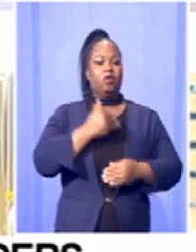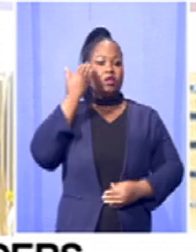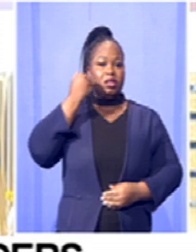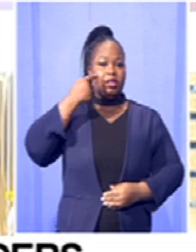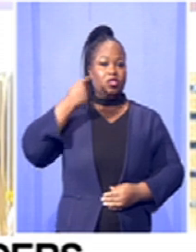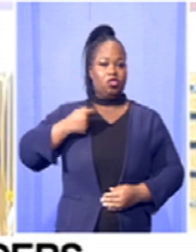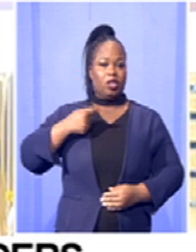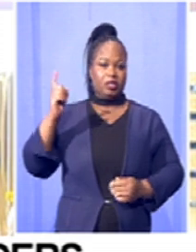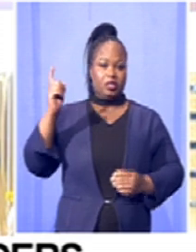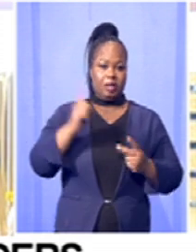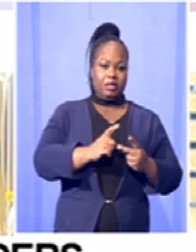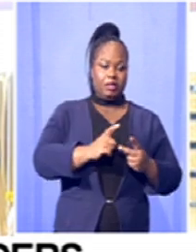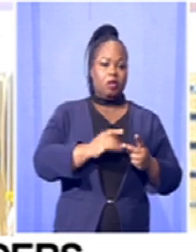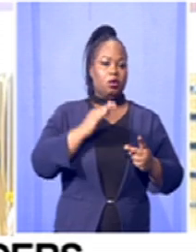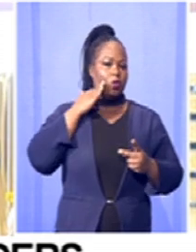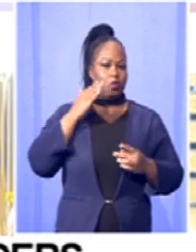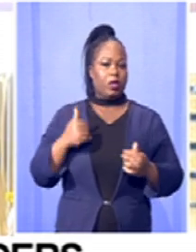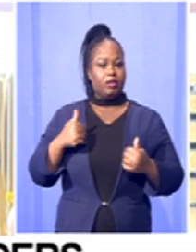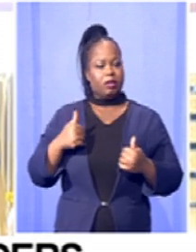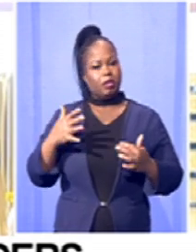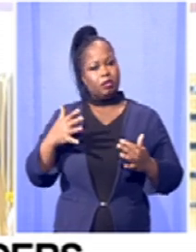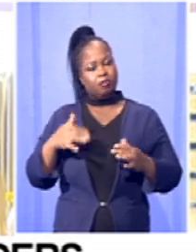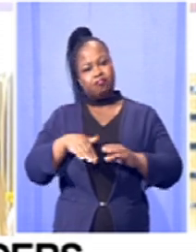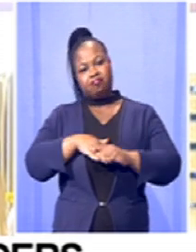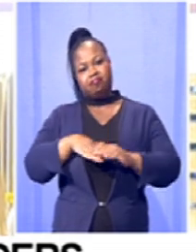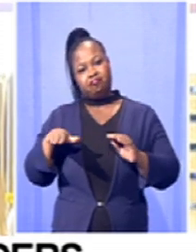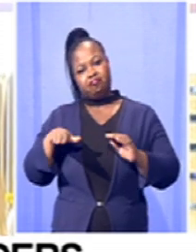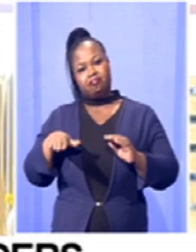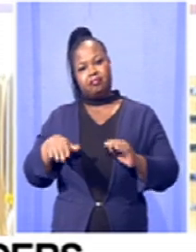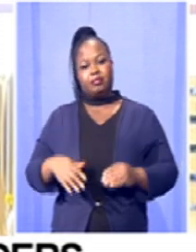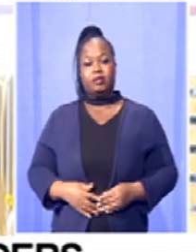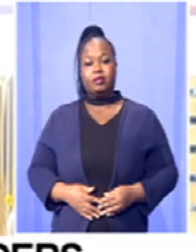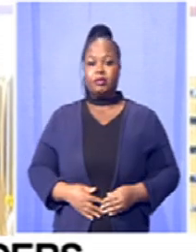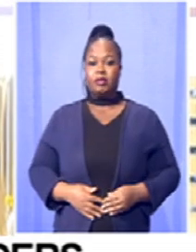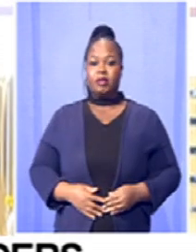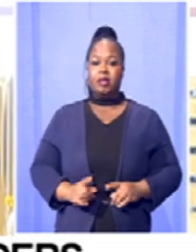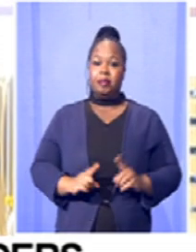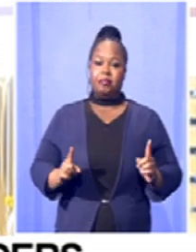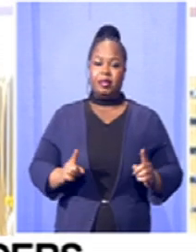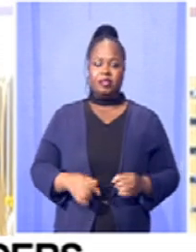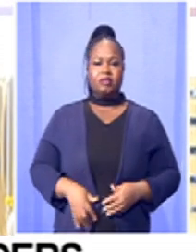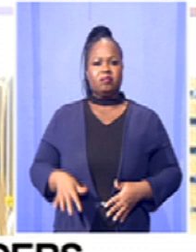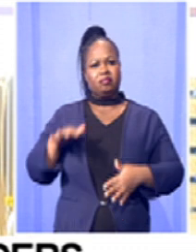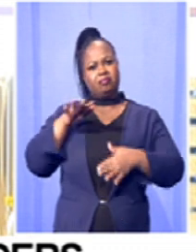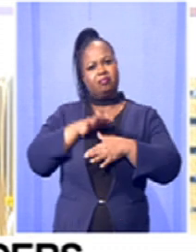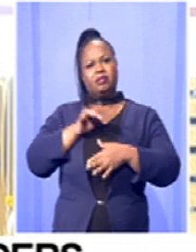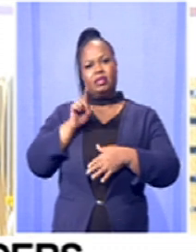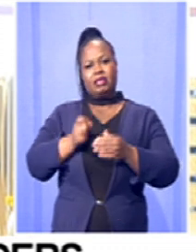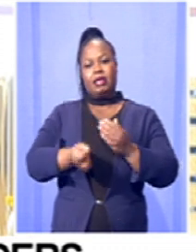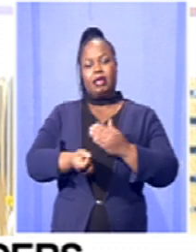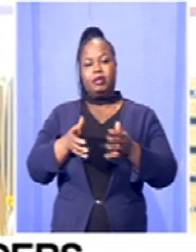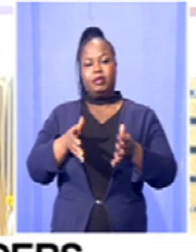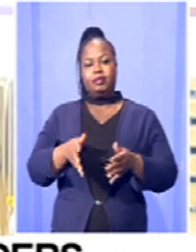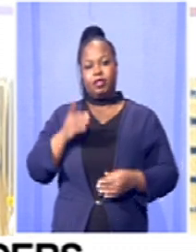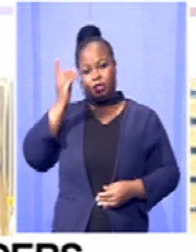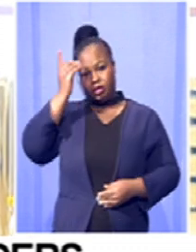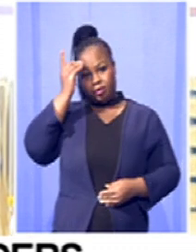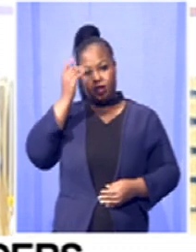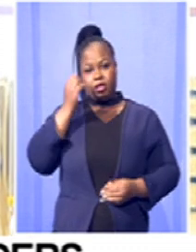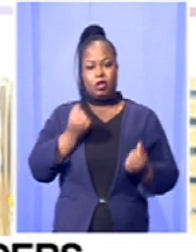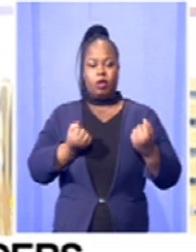in, and also when the judge exits the courtroom. But that's the main issue here inside the Durban High Court. They